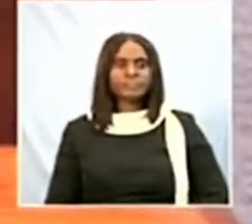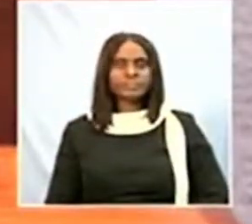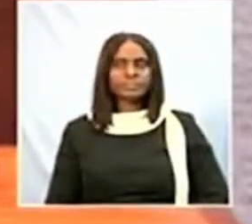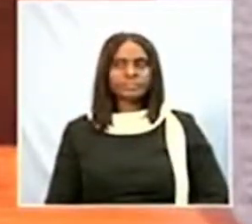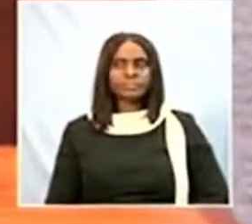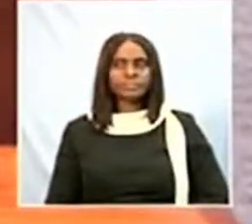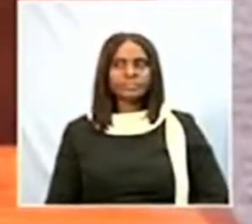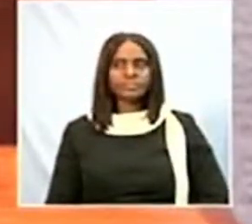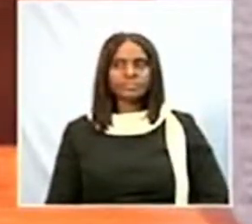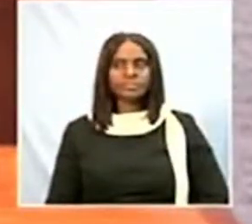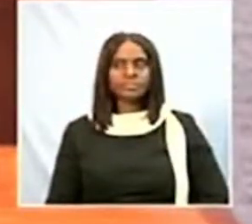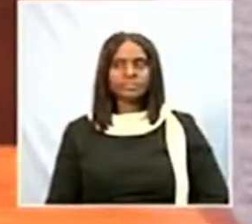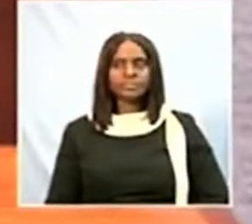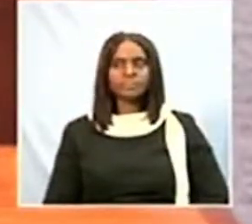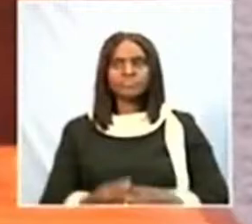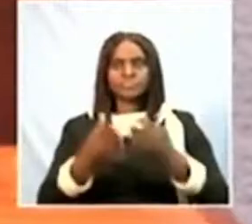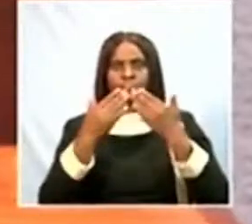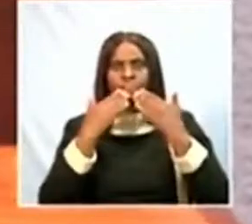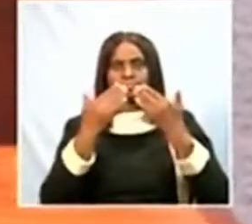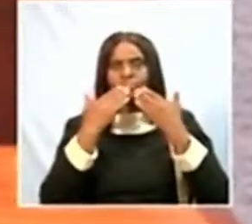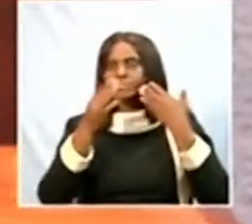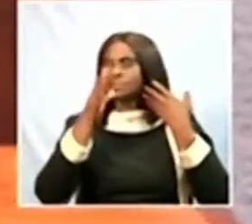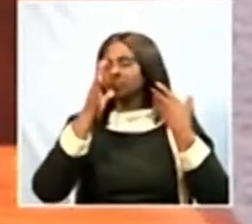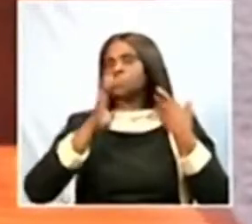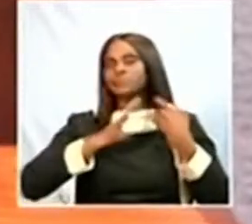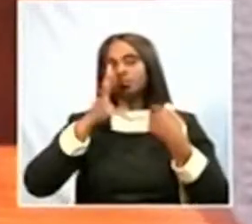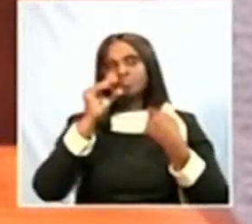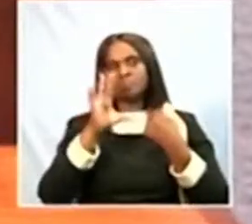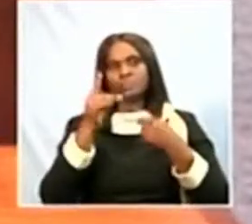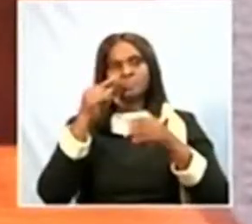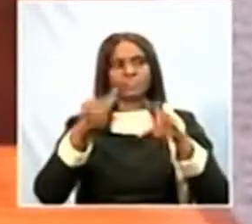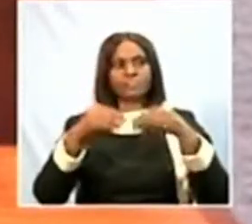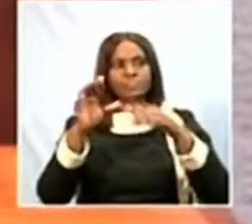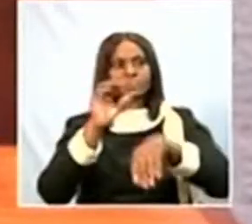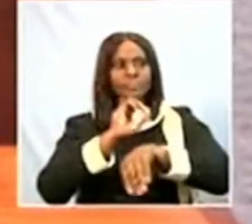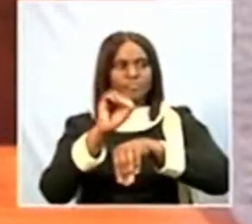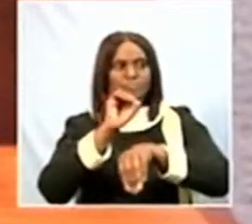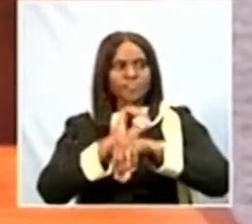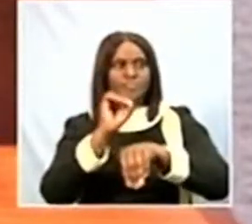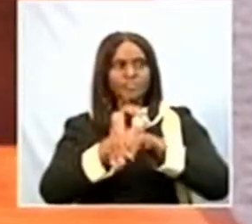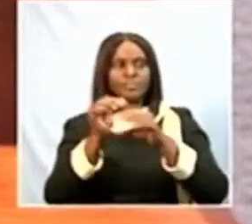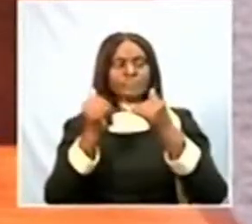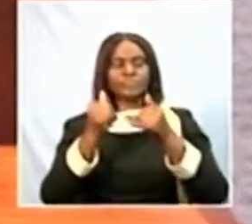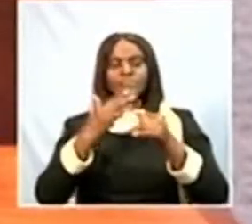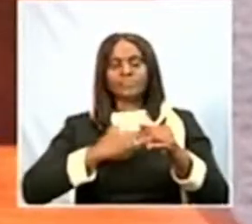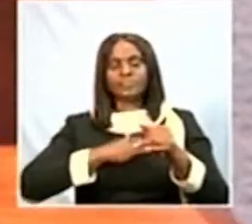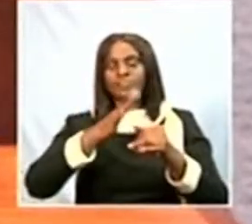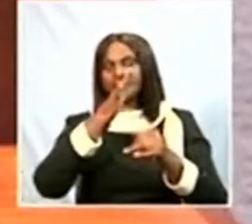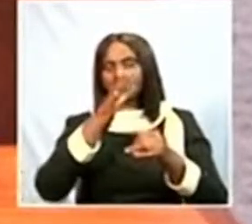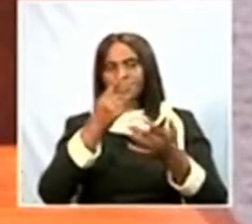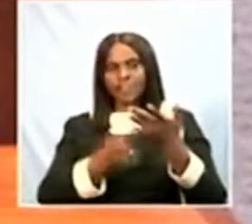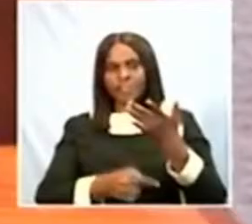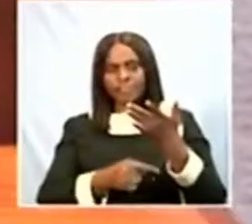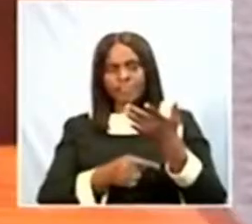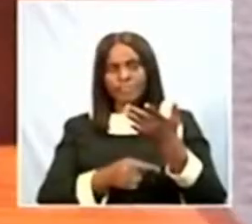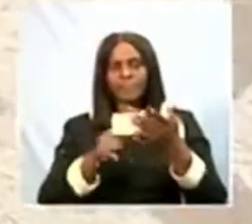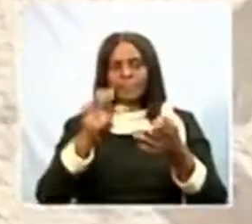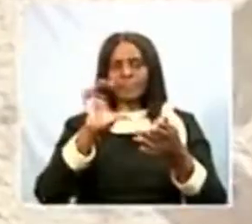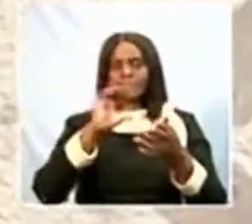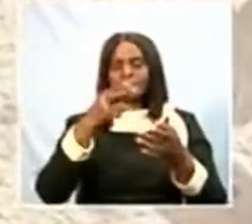Thank you, Madam Speaker, for giving the people of Wengwa constituency this opportunity. My name is Honorable Teshen Jacob